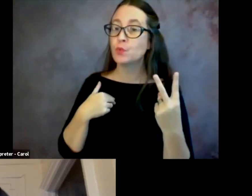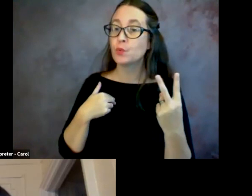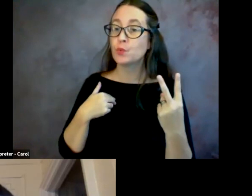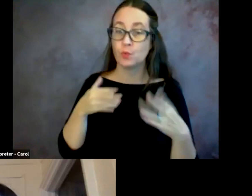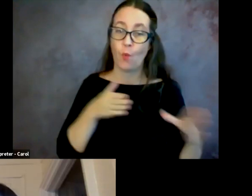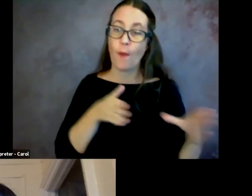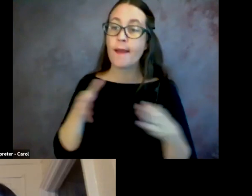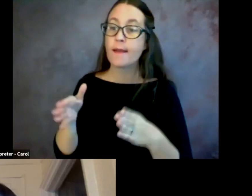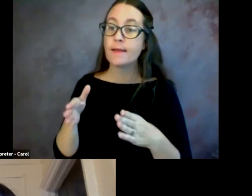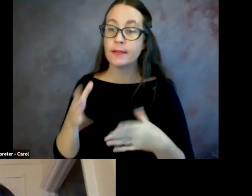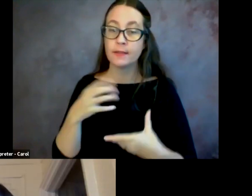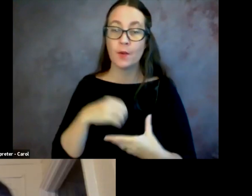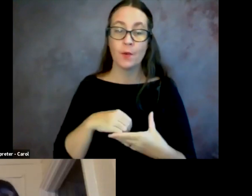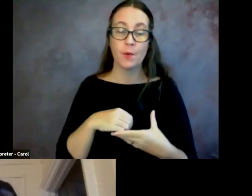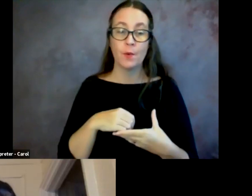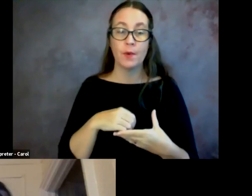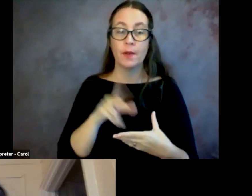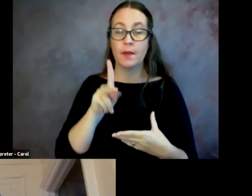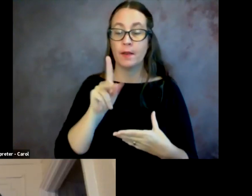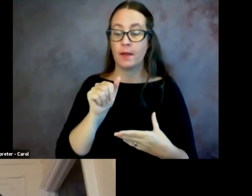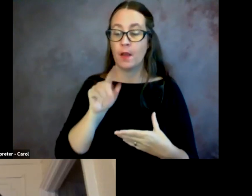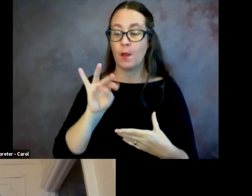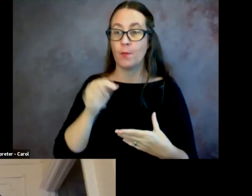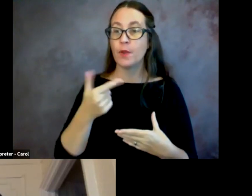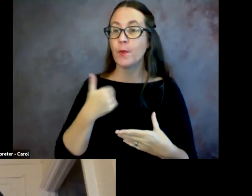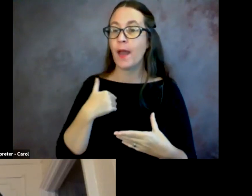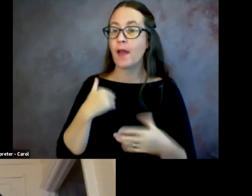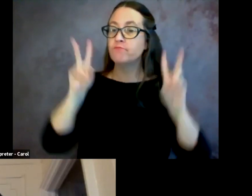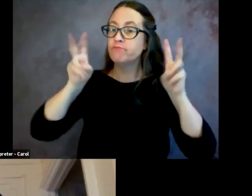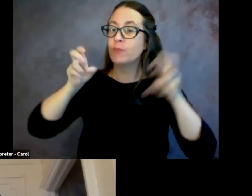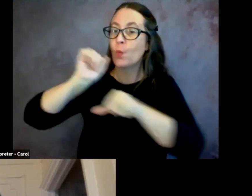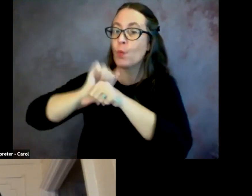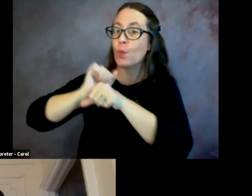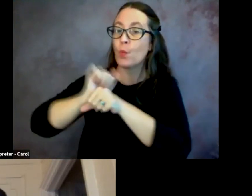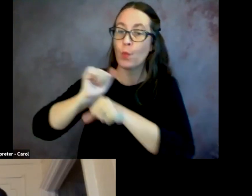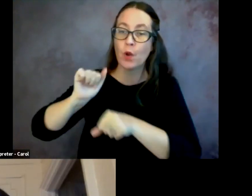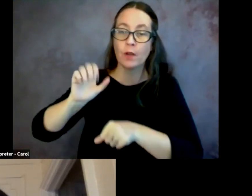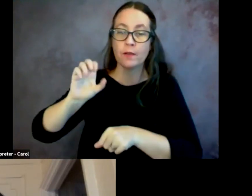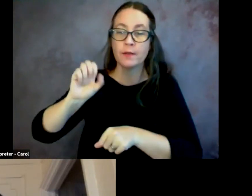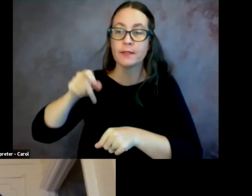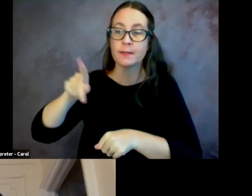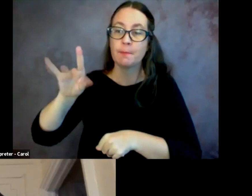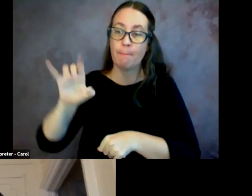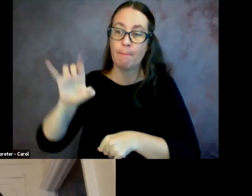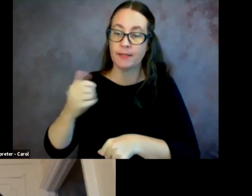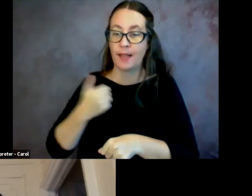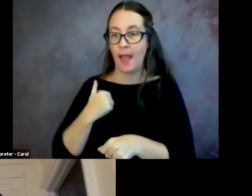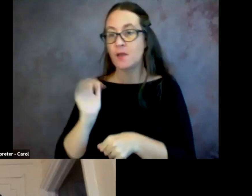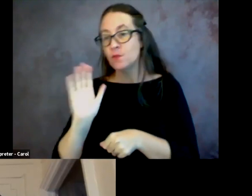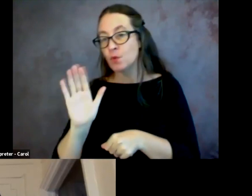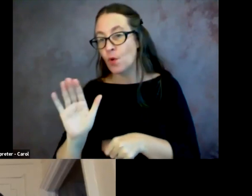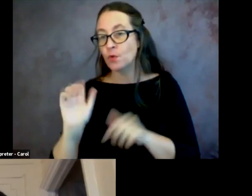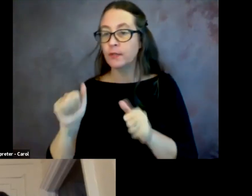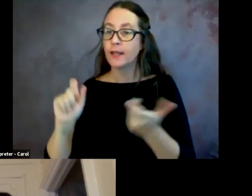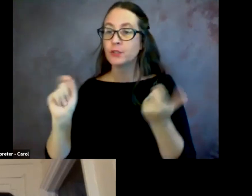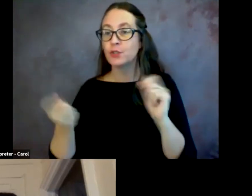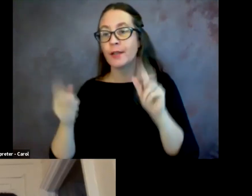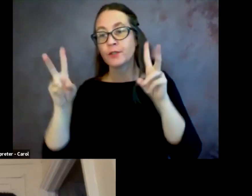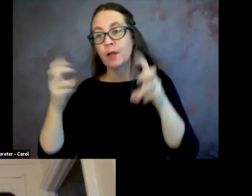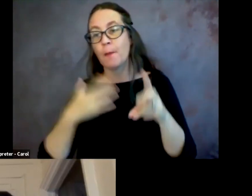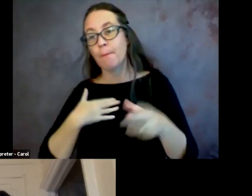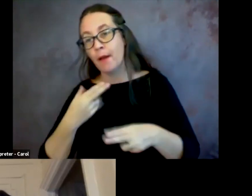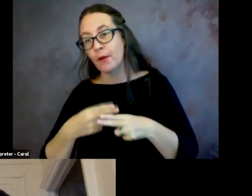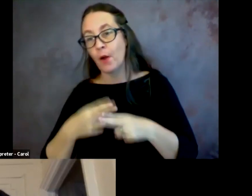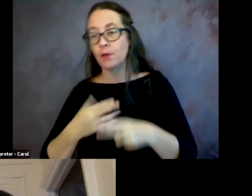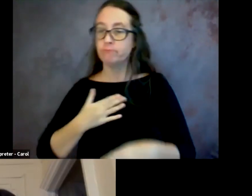Within Kapwing, we have what we call workspaces. And when you create an account, you're immediately given your own workspace, and you can change the title of it. Like mine's called Robert's Workspace,